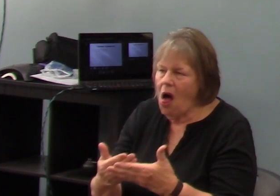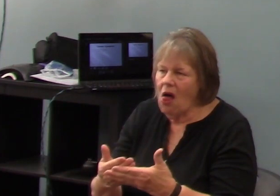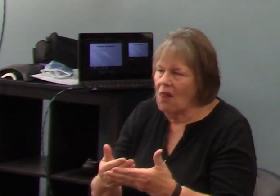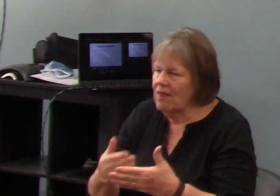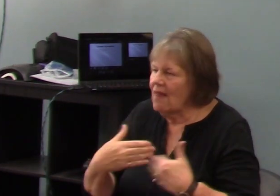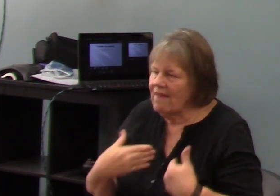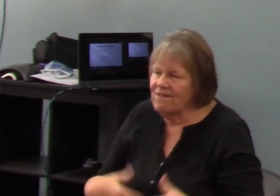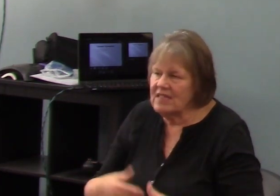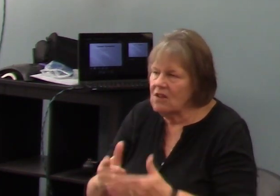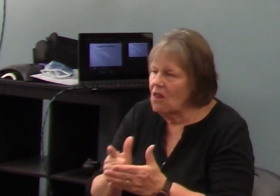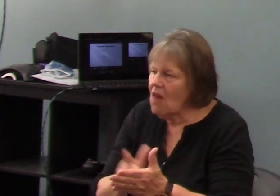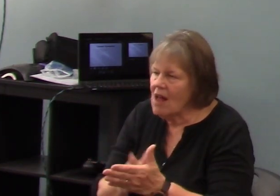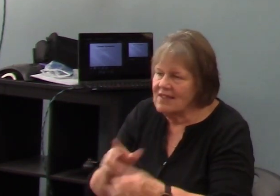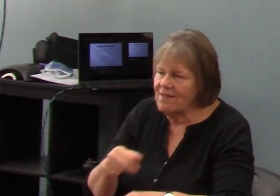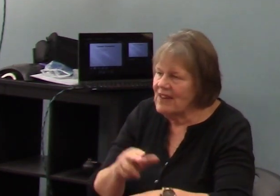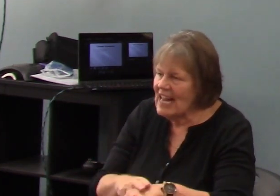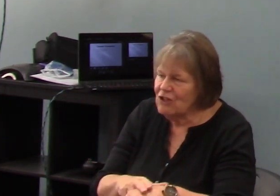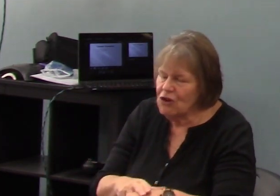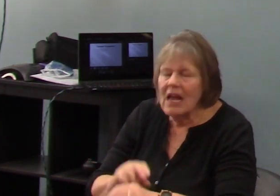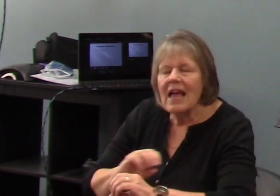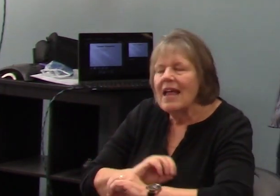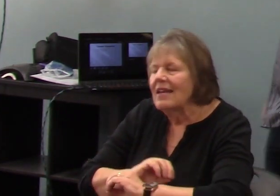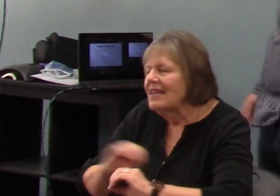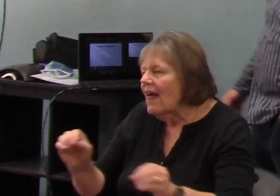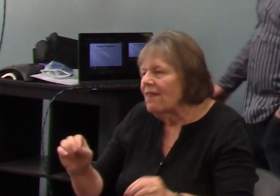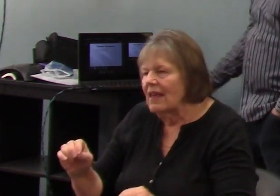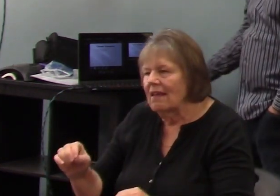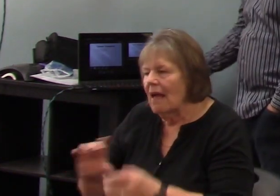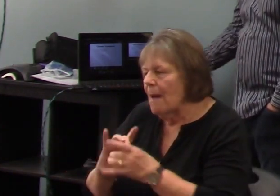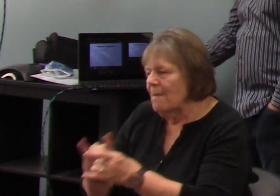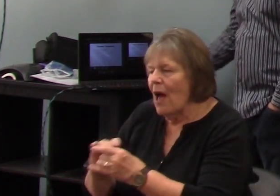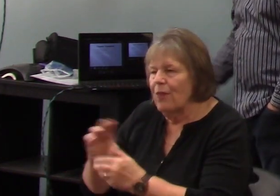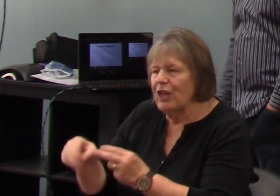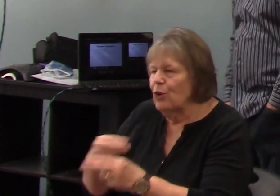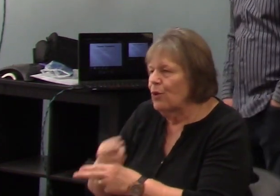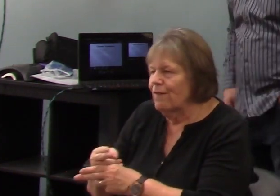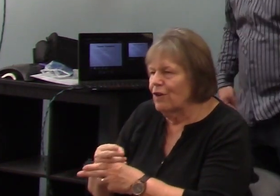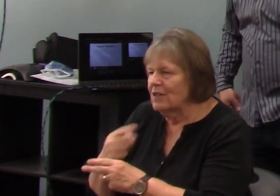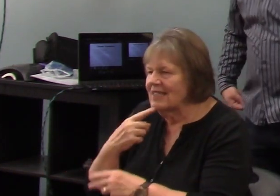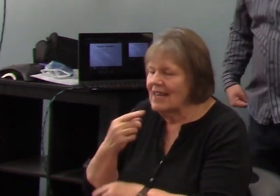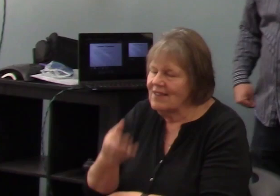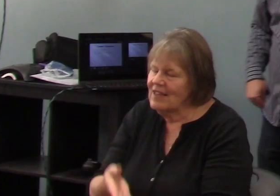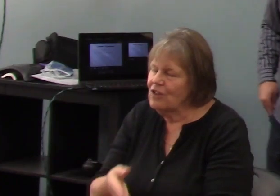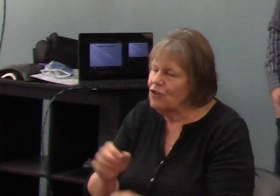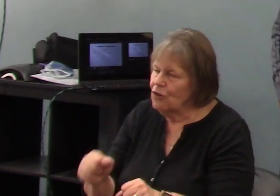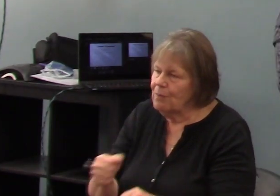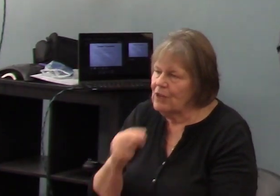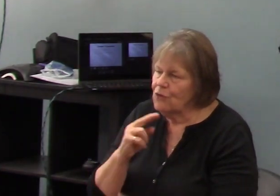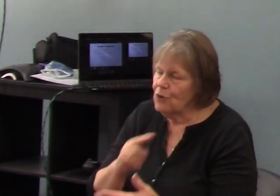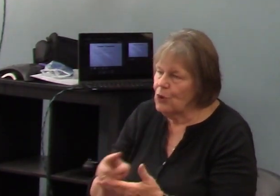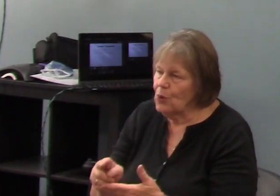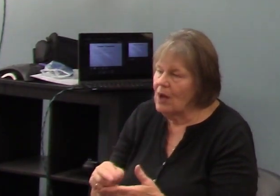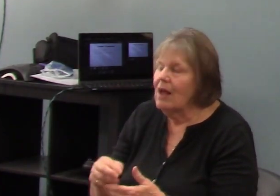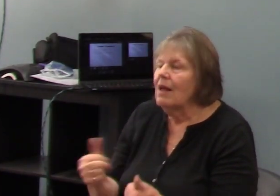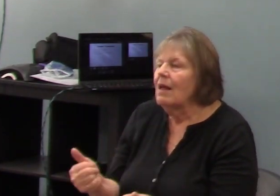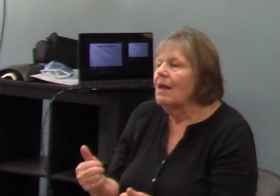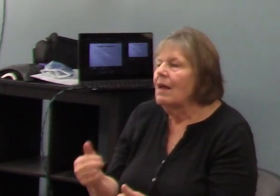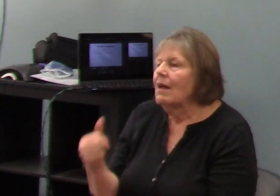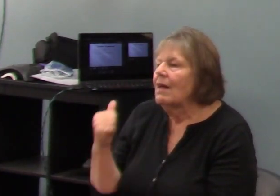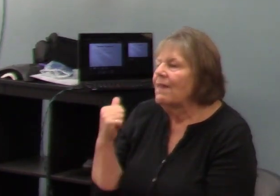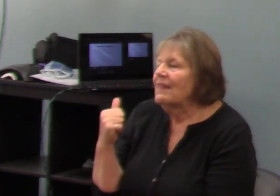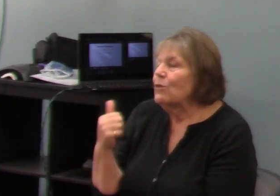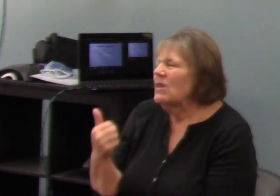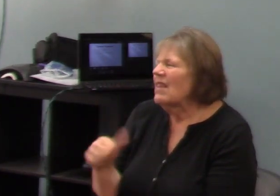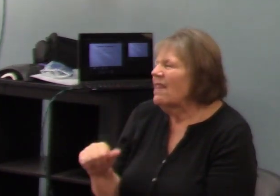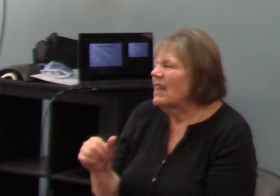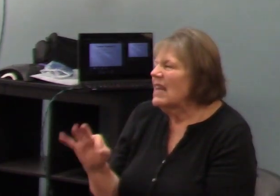and nothing about the universe gives us this idea this is true. Okay, there was a very popular theory in the 80s and 90s called the